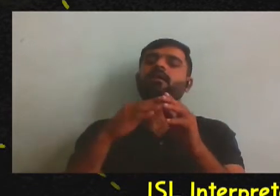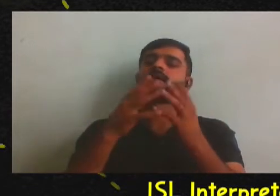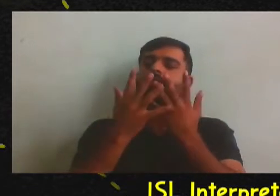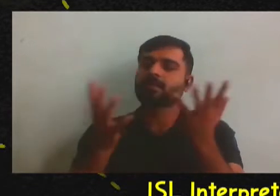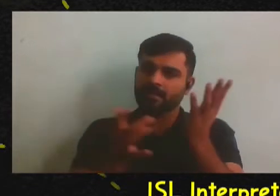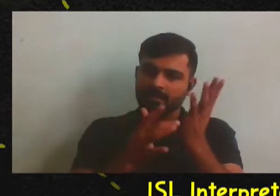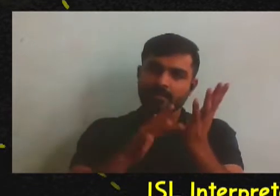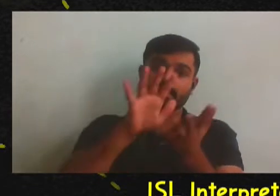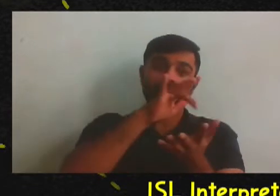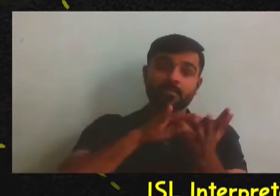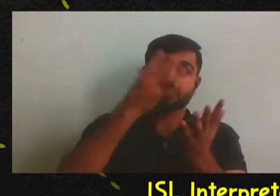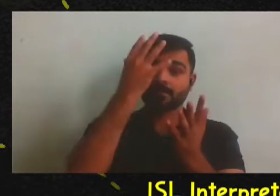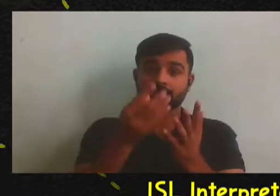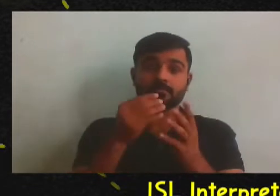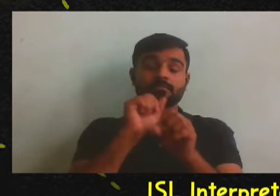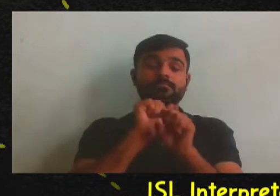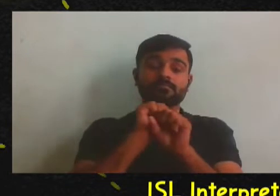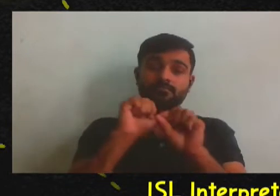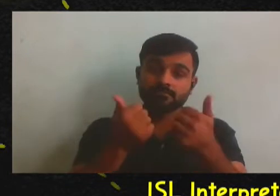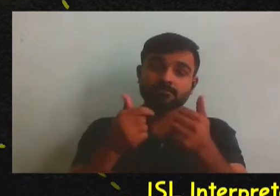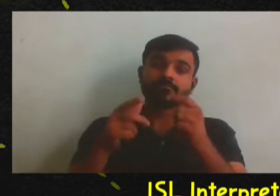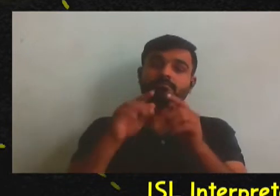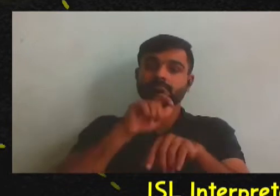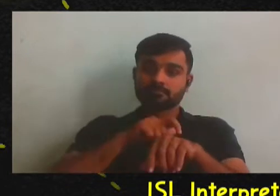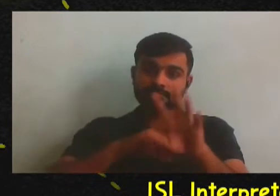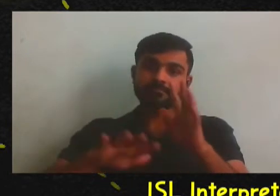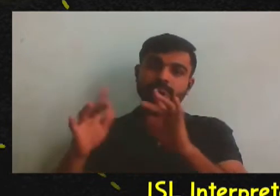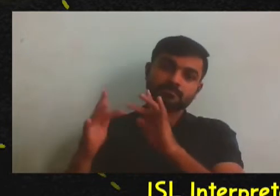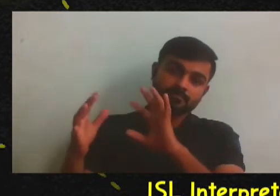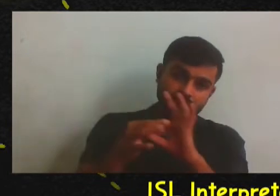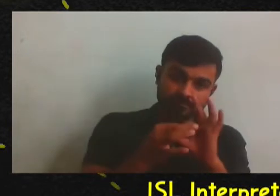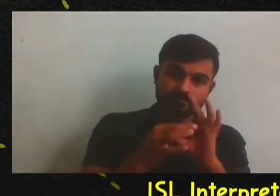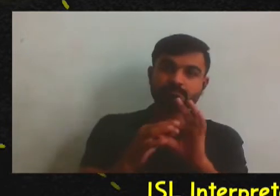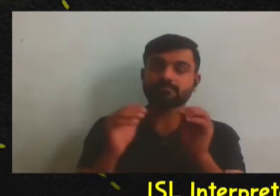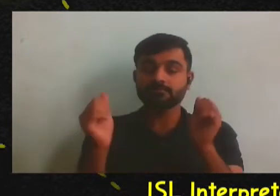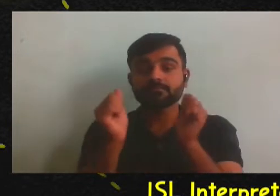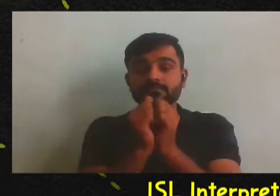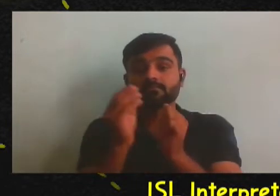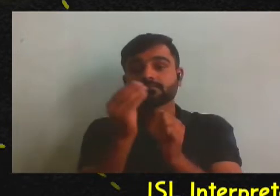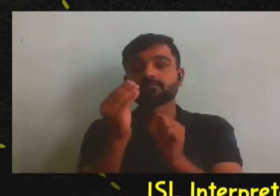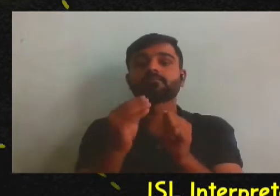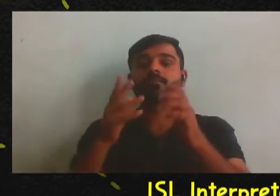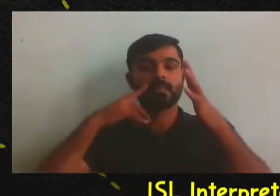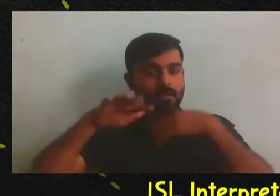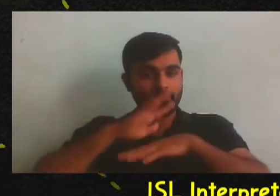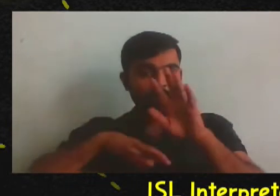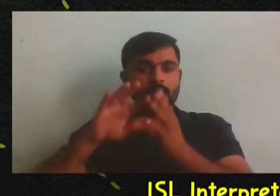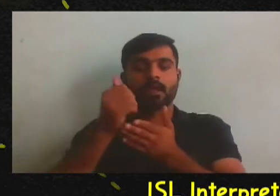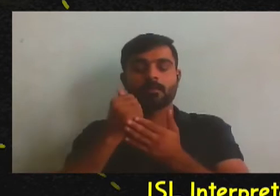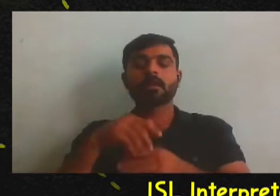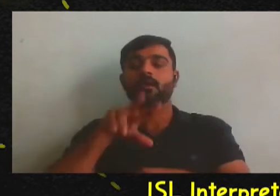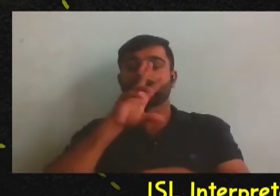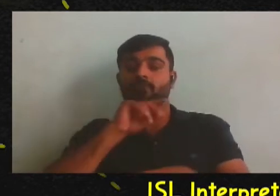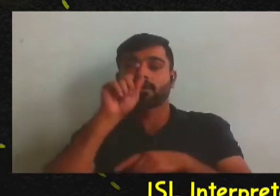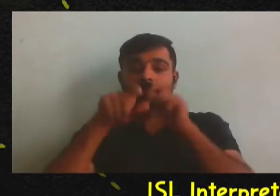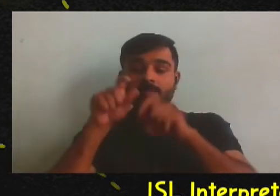in the middle of the night, able to find that moment of connection with this somewhat anonymous helpline. But, the voice of the